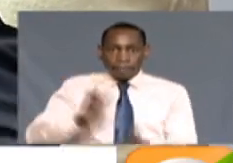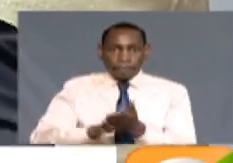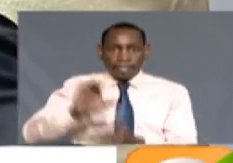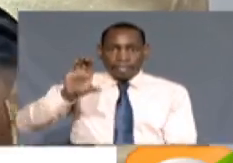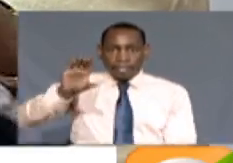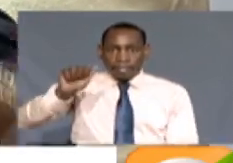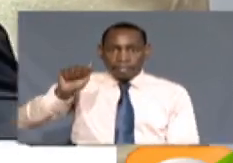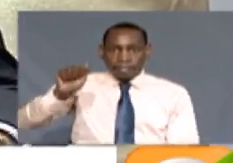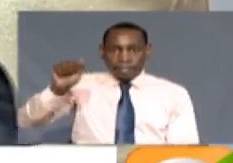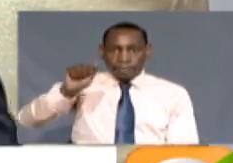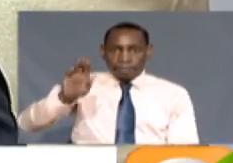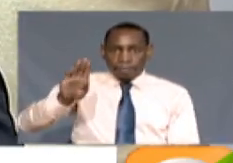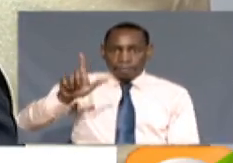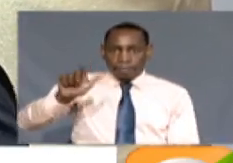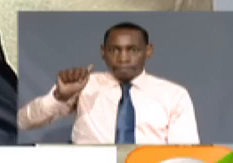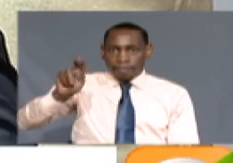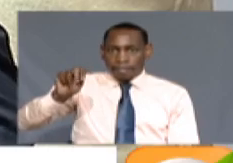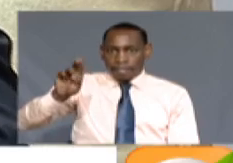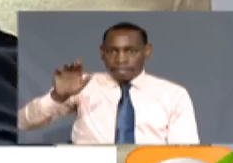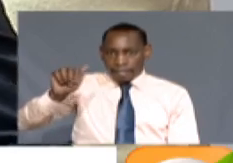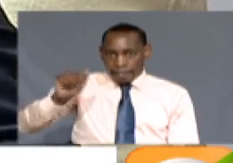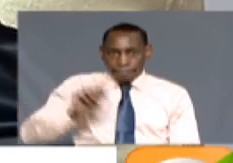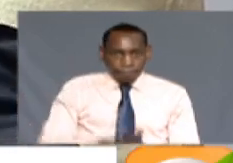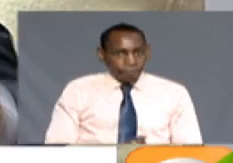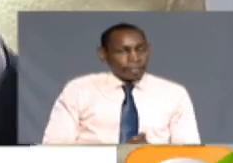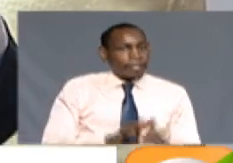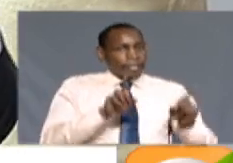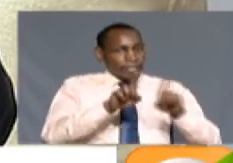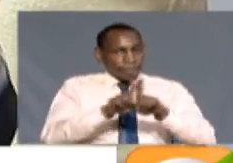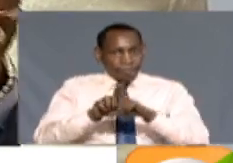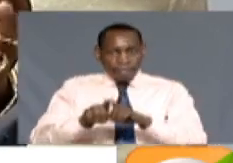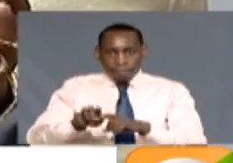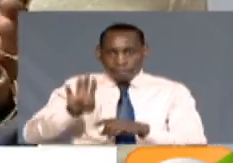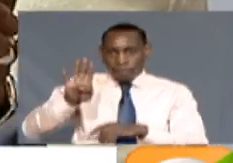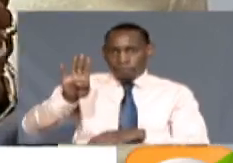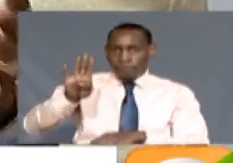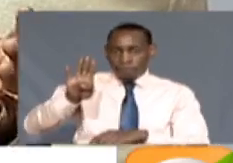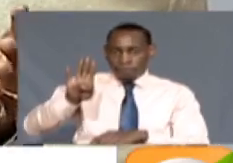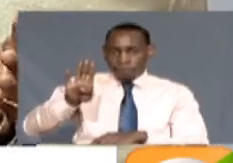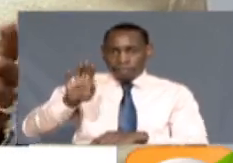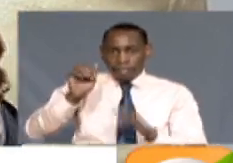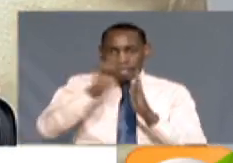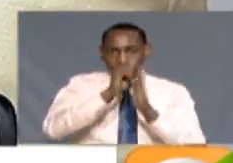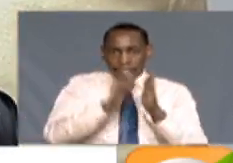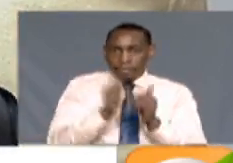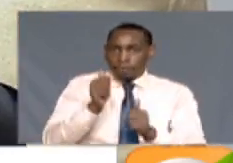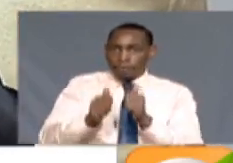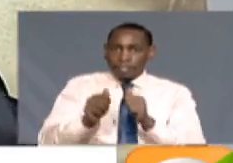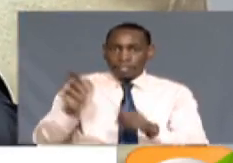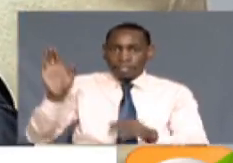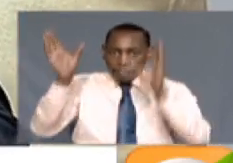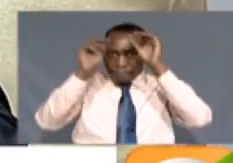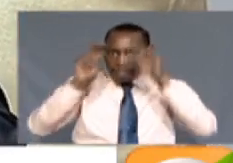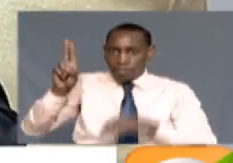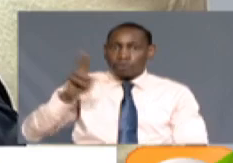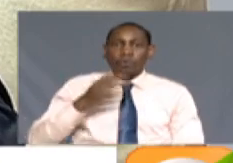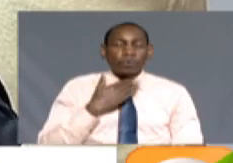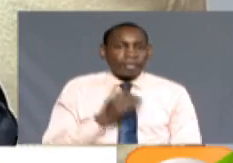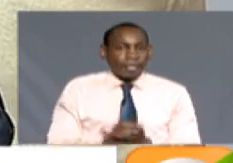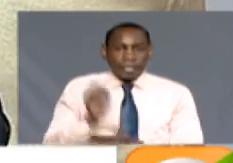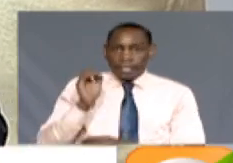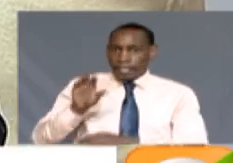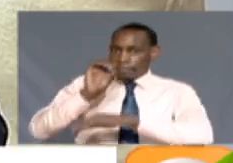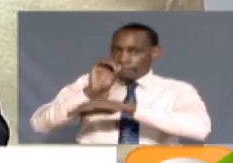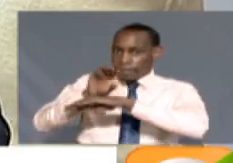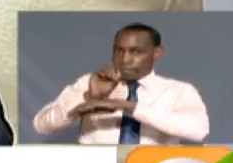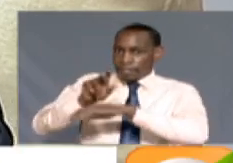Yes. And we need to, you know, even the four pillars of which President Uhuru Kenyatta wants, if he would have addressed the